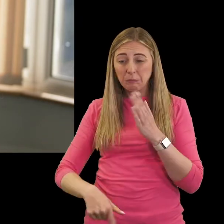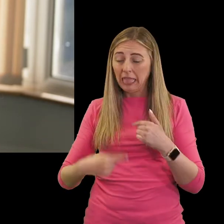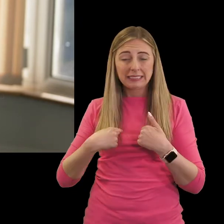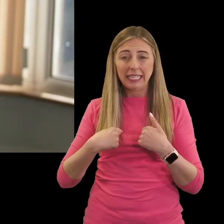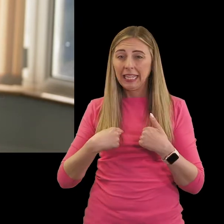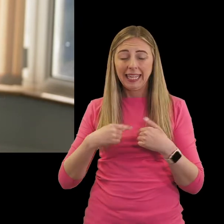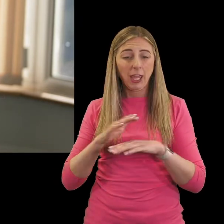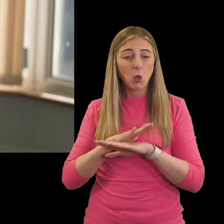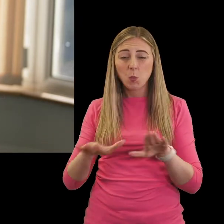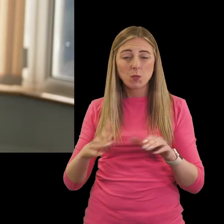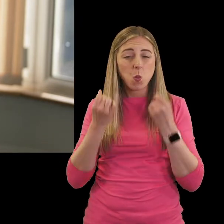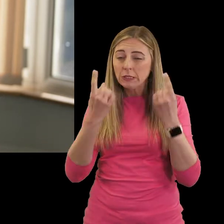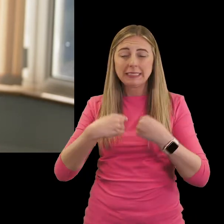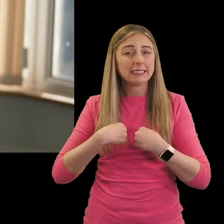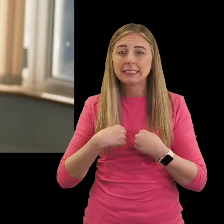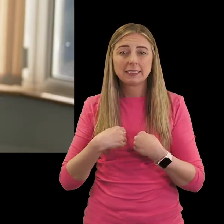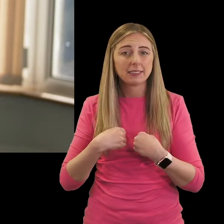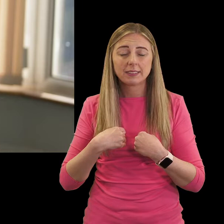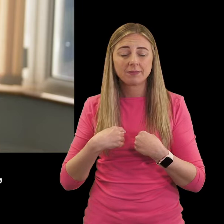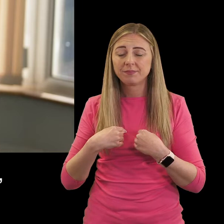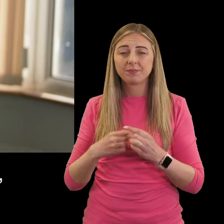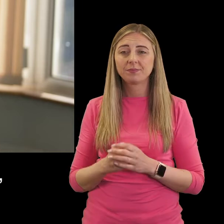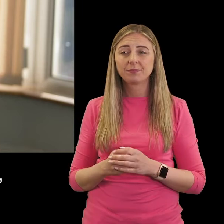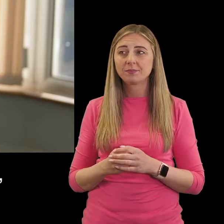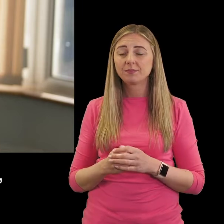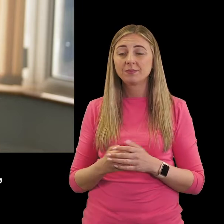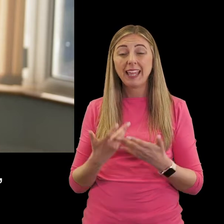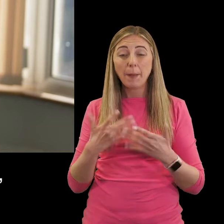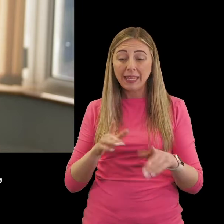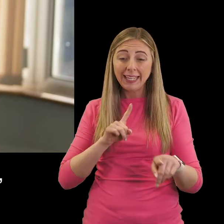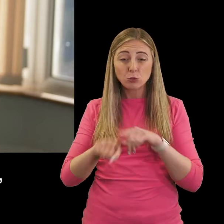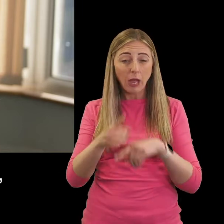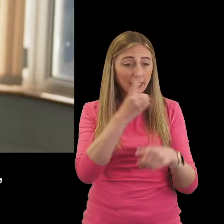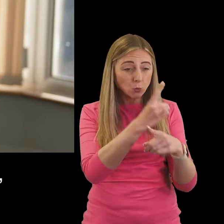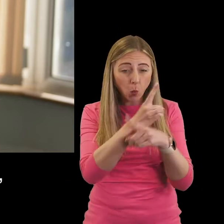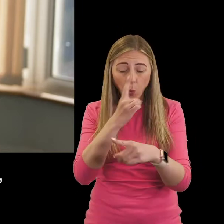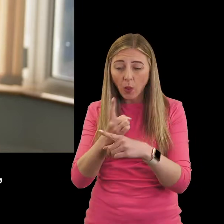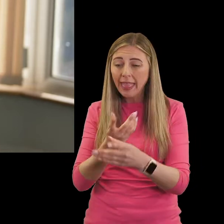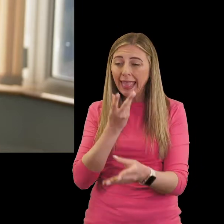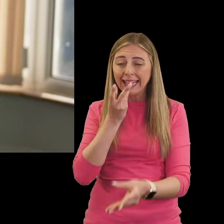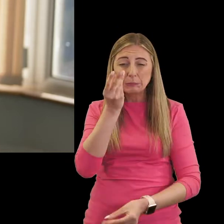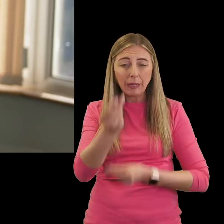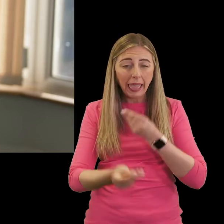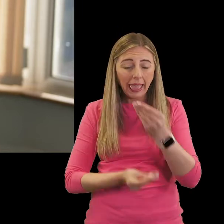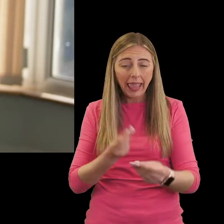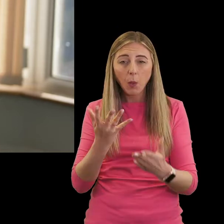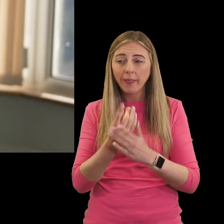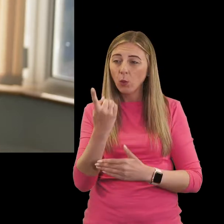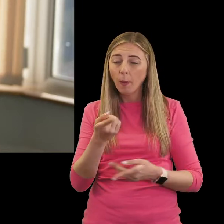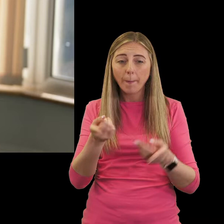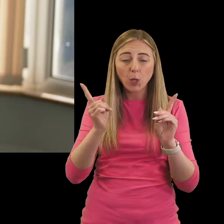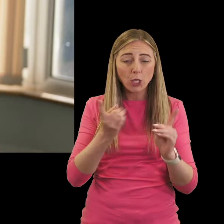being understood. No matter how many chats I had with managers, how much I tried to explain how